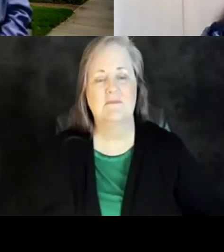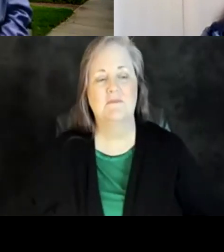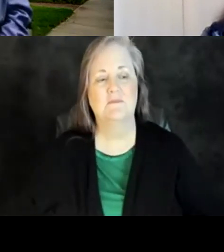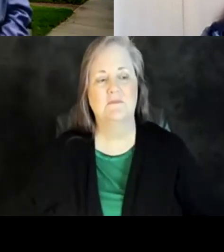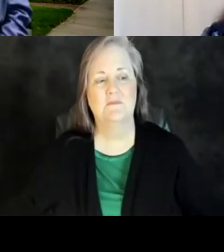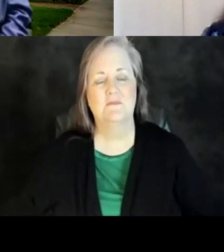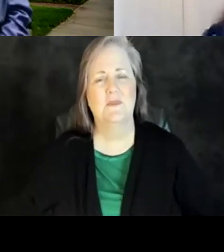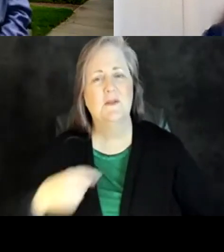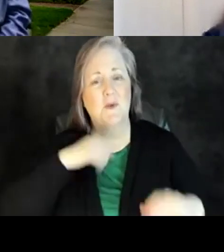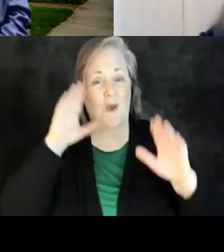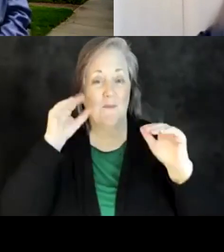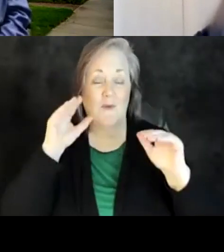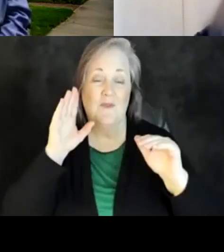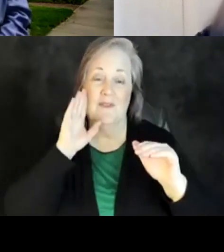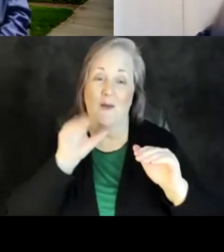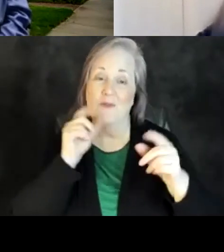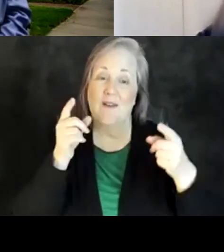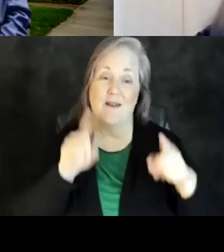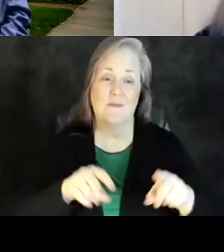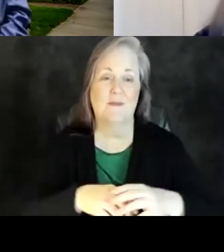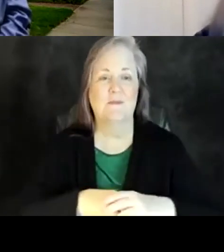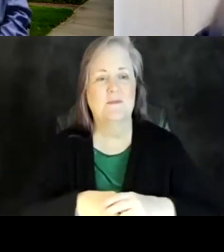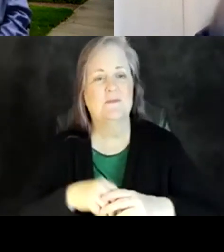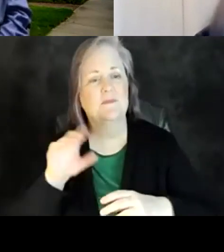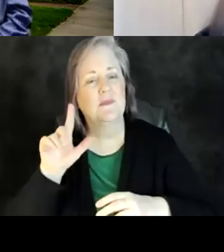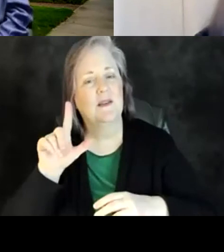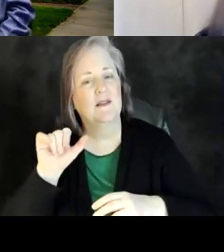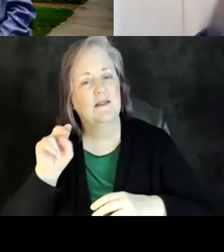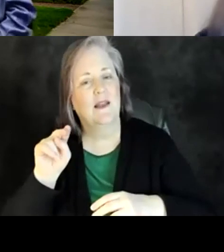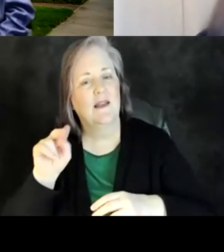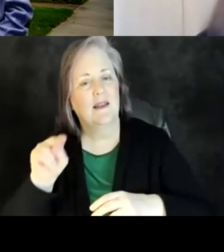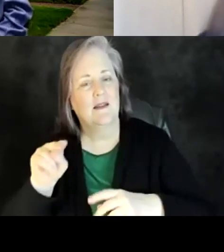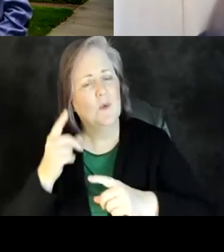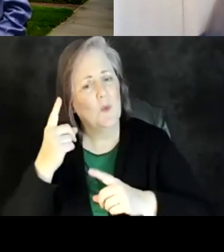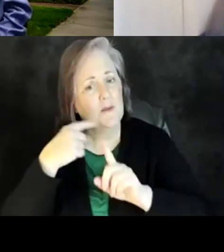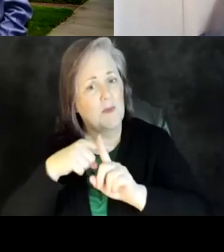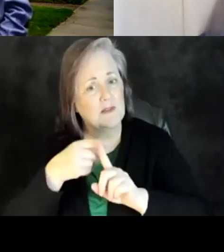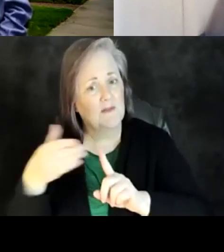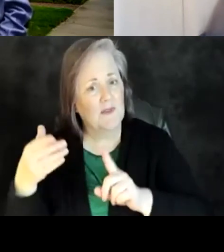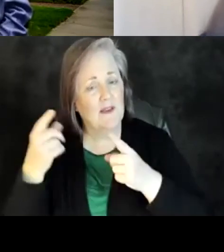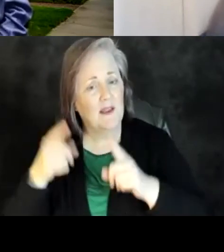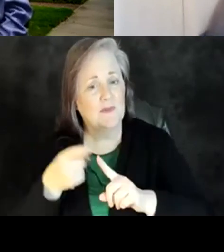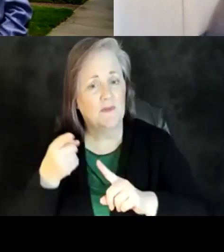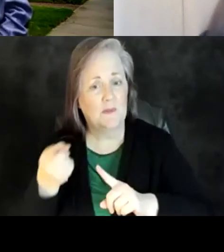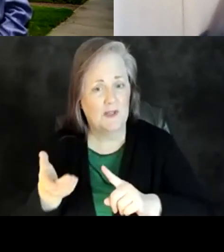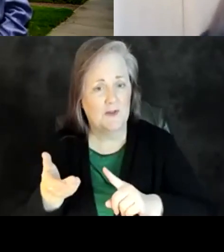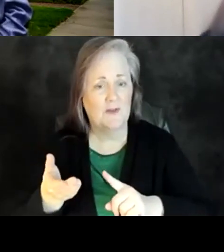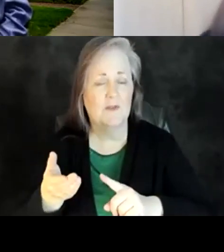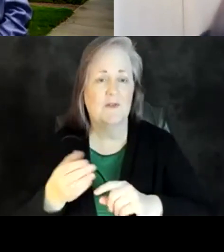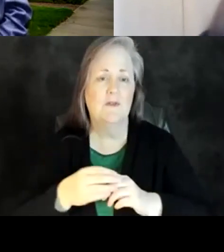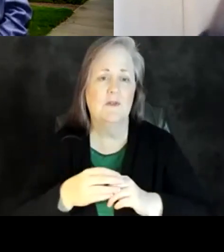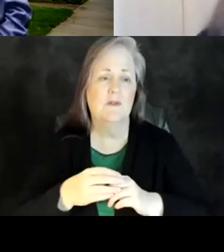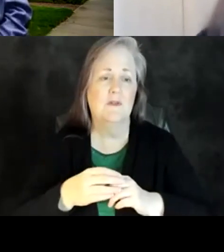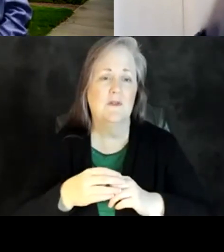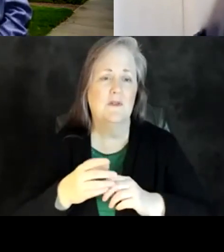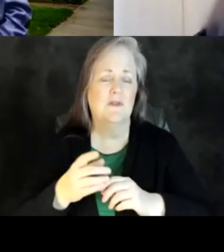hopeful that we will not. And one of the positive things that has come out of this is the